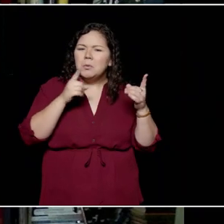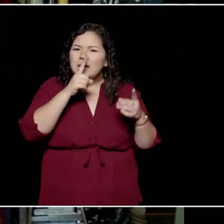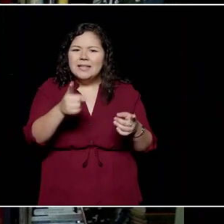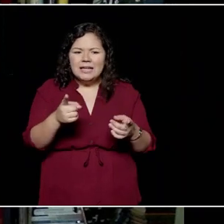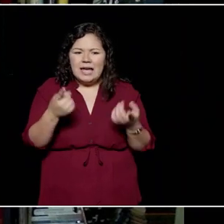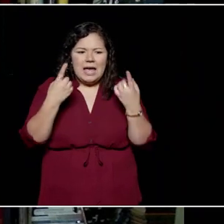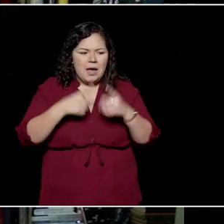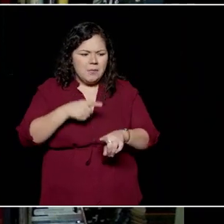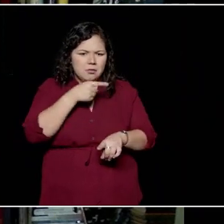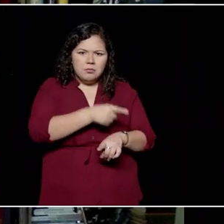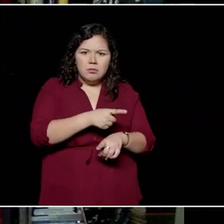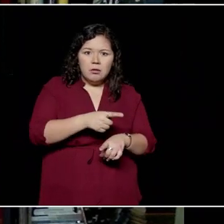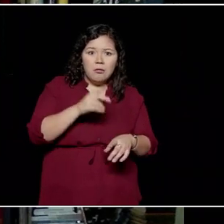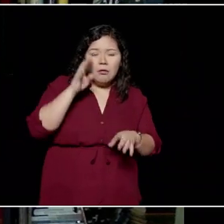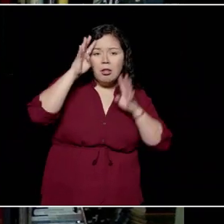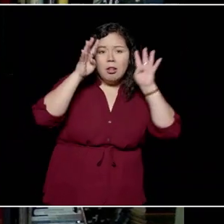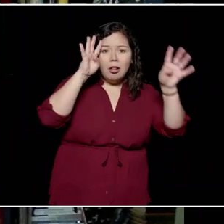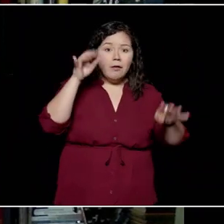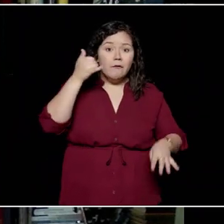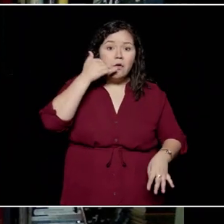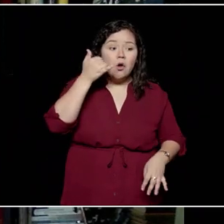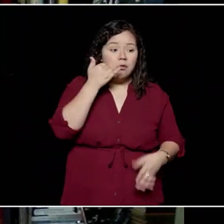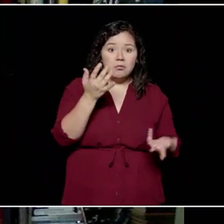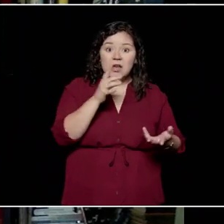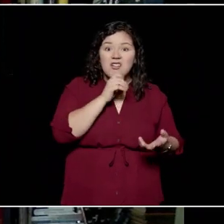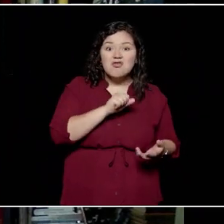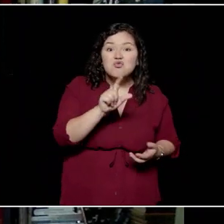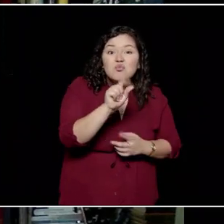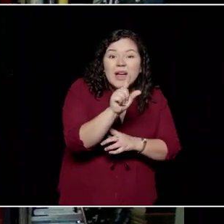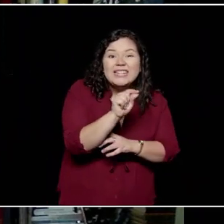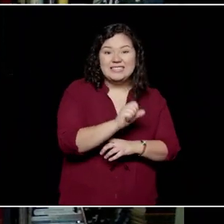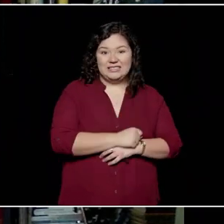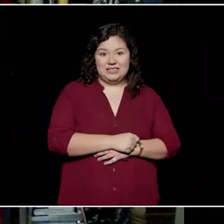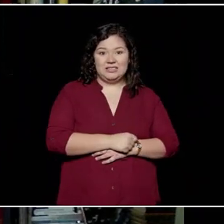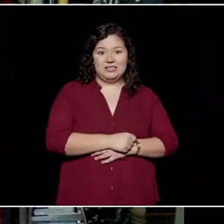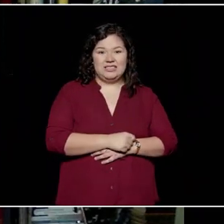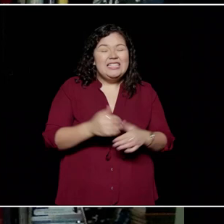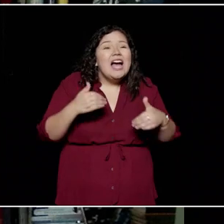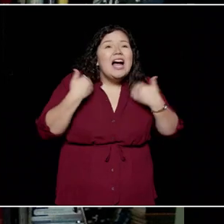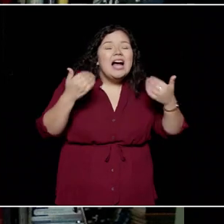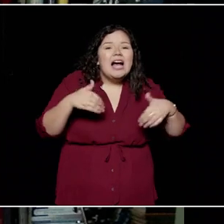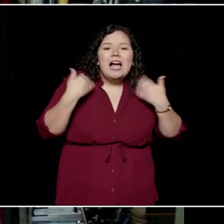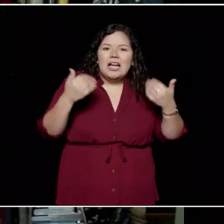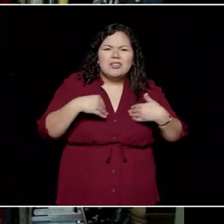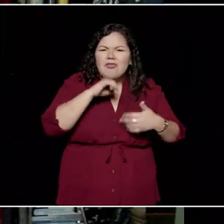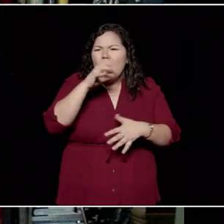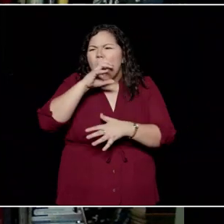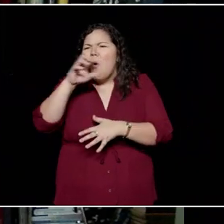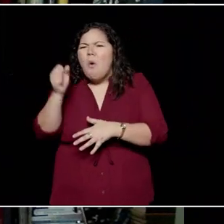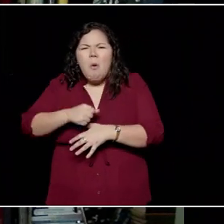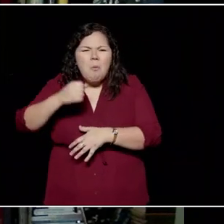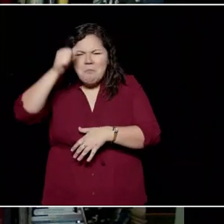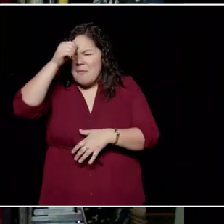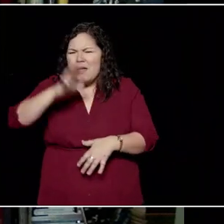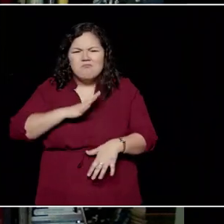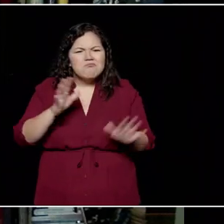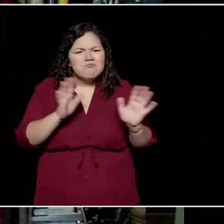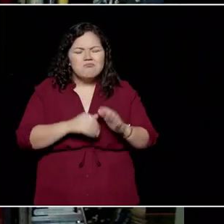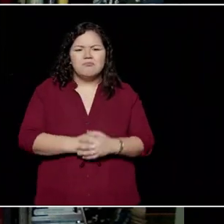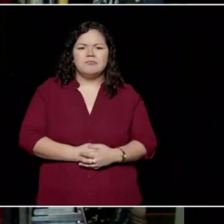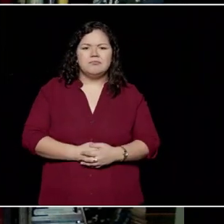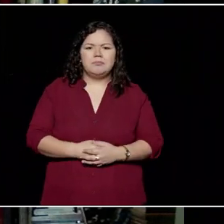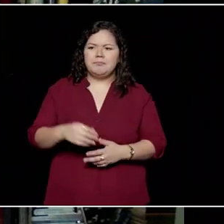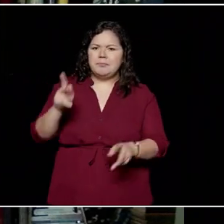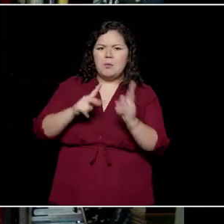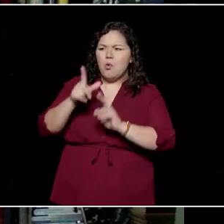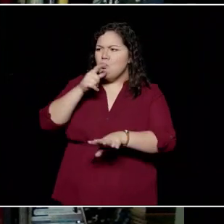was in his 20s. He didn't look like an old man. He looked like most of you now. Banting and Best began producing insulin